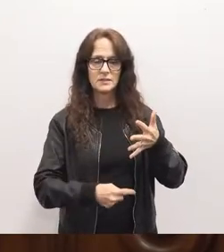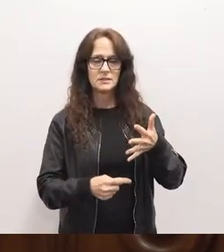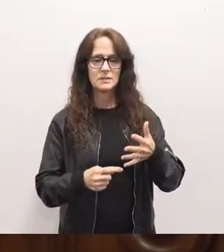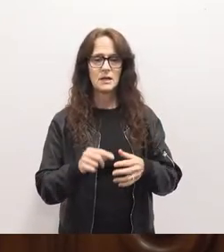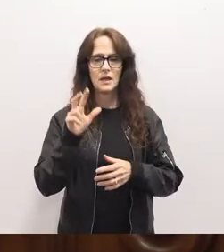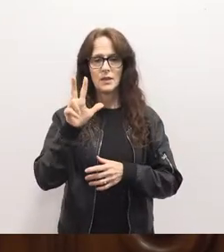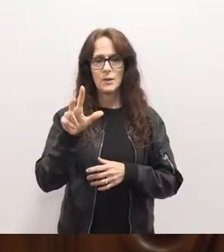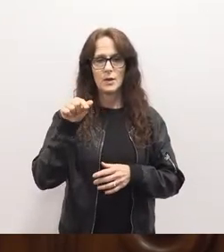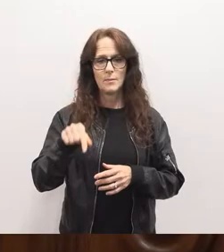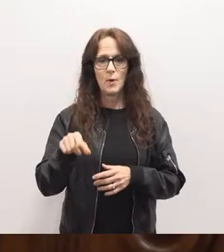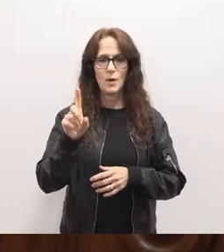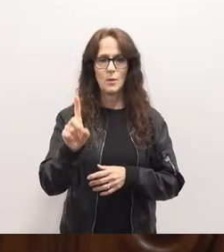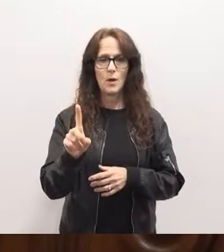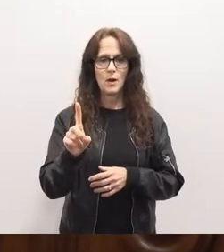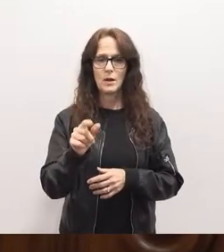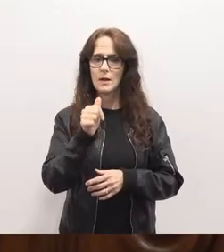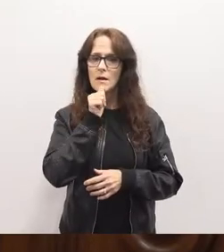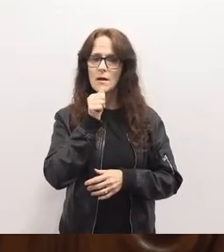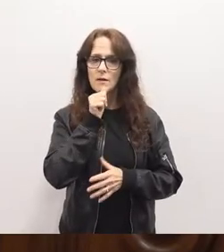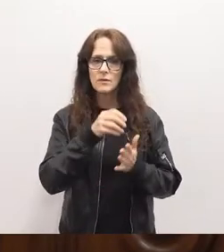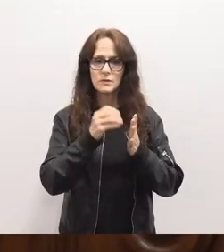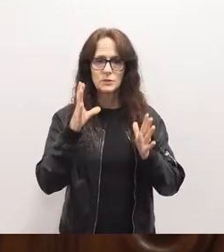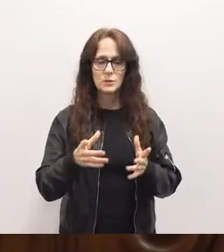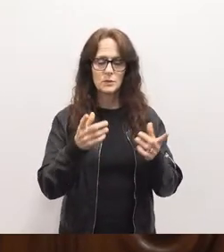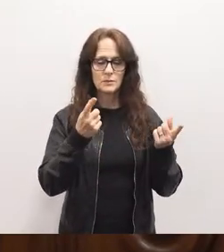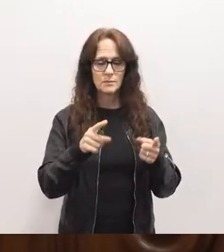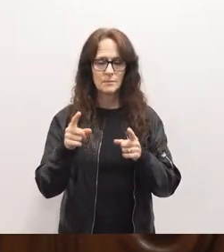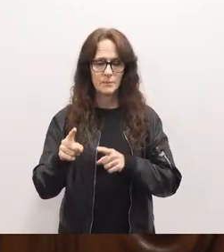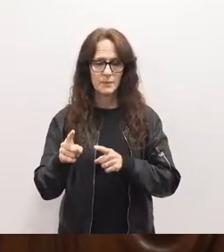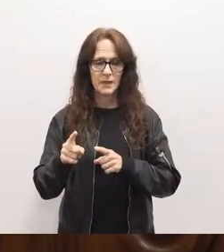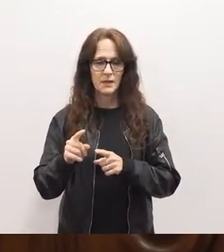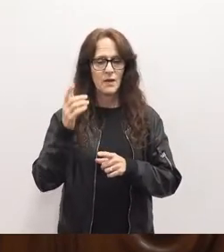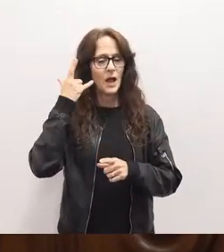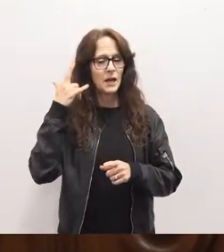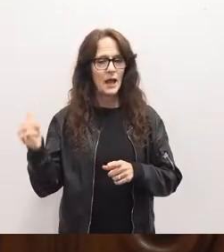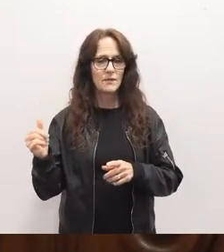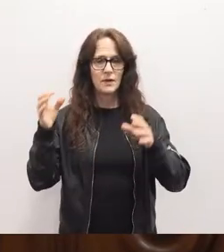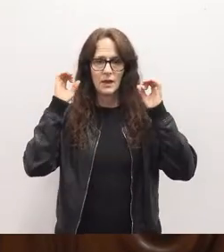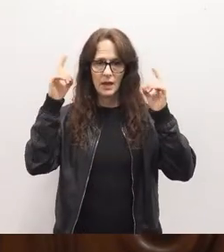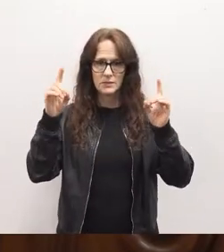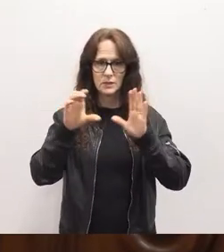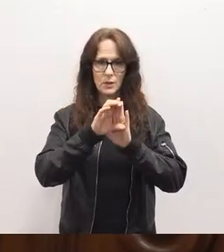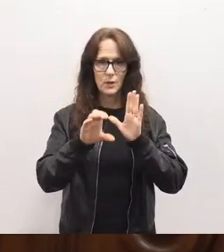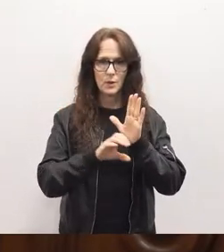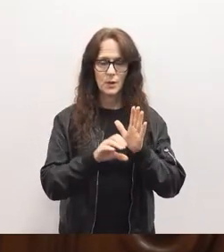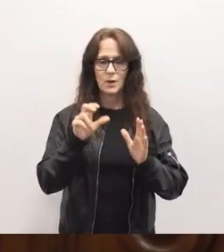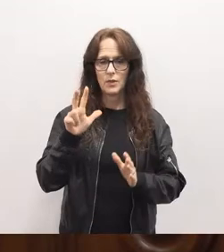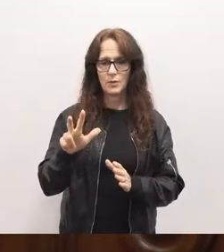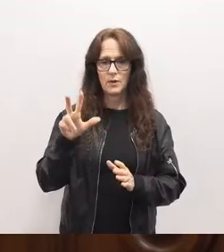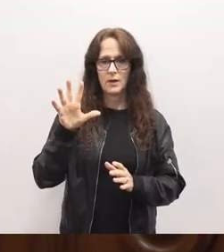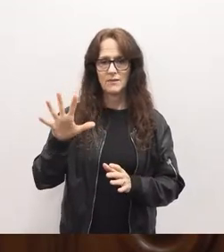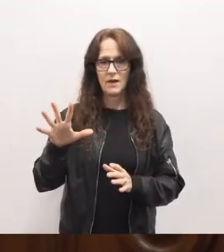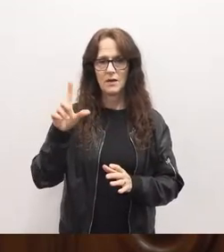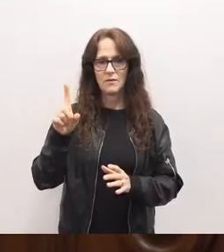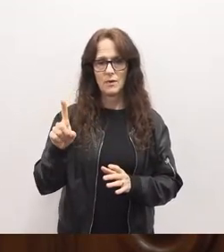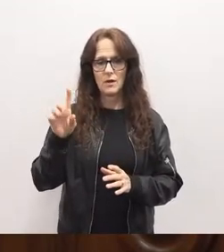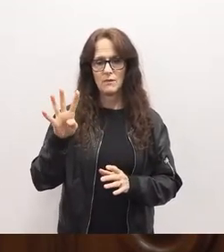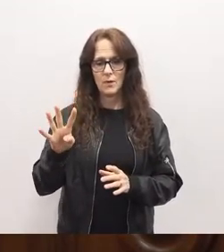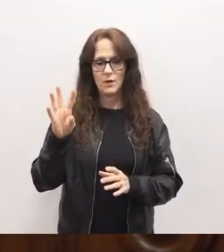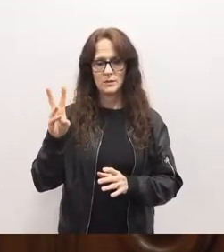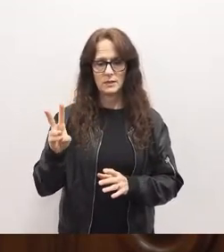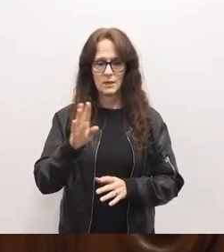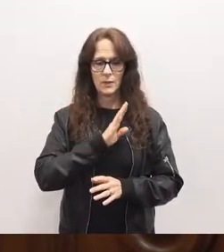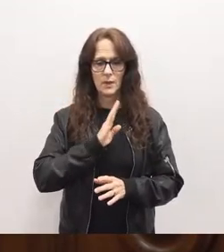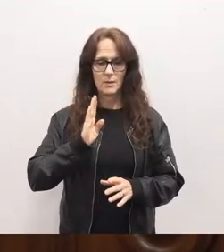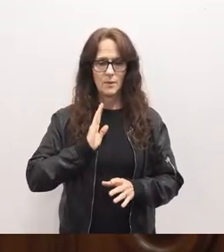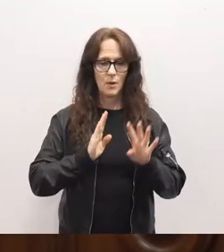Item 3.1, confidential student matters. Pursuant to California Education Code 35146, the board